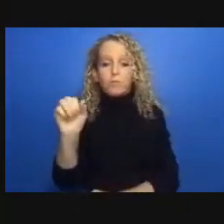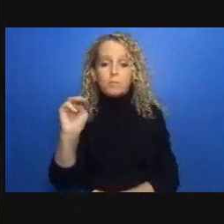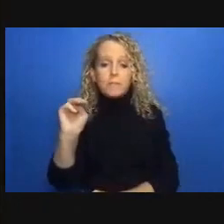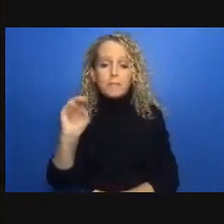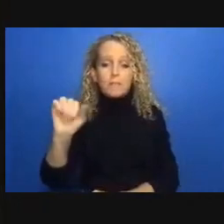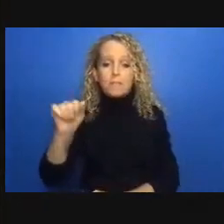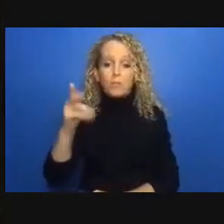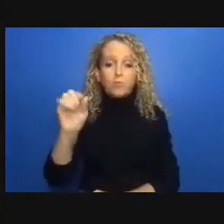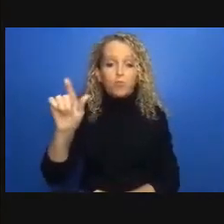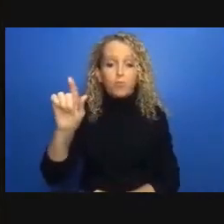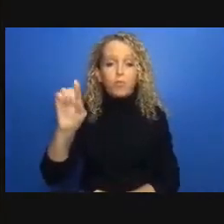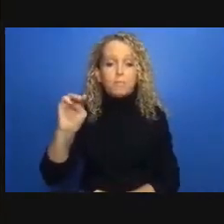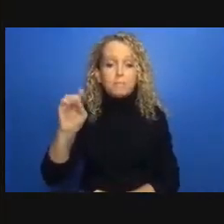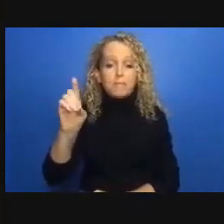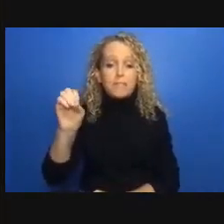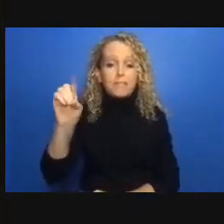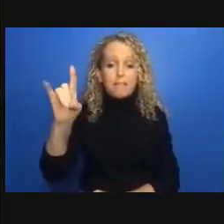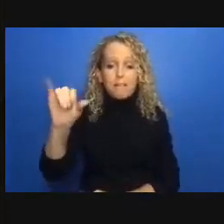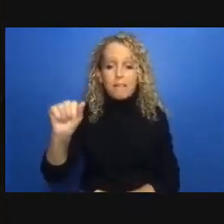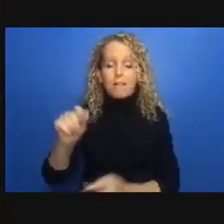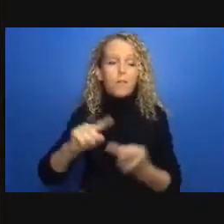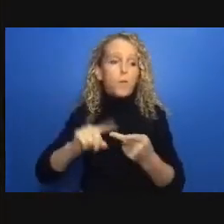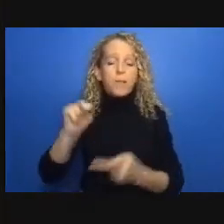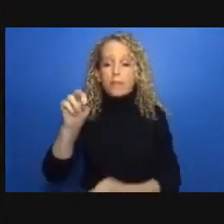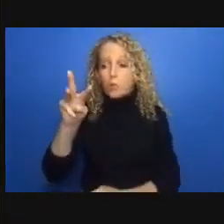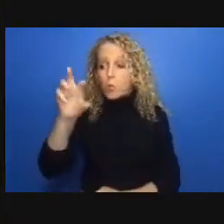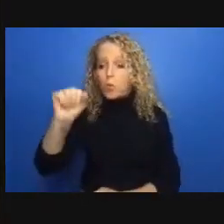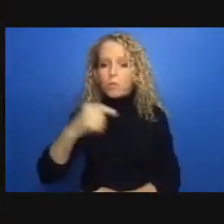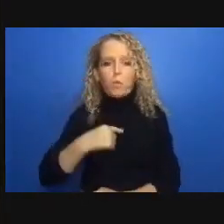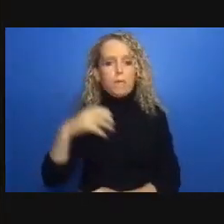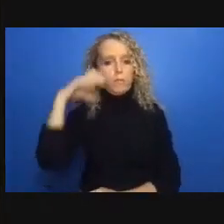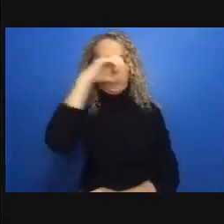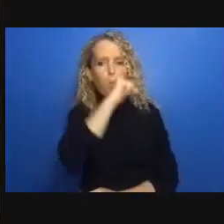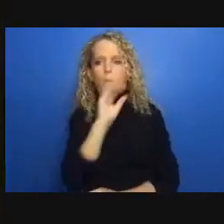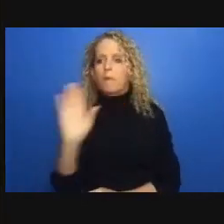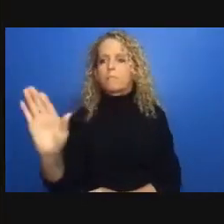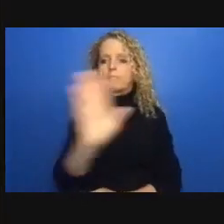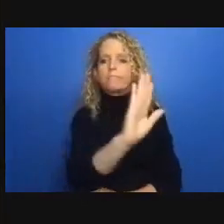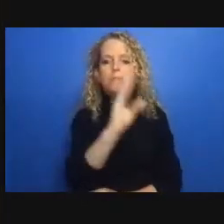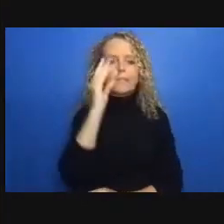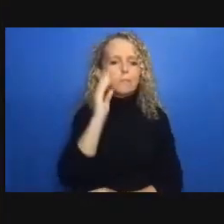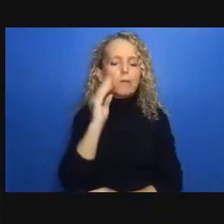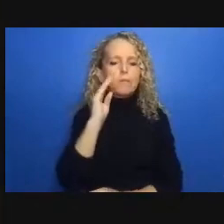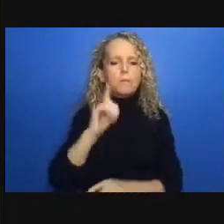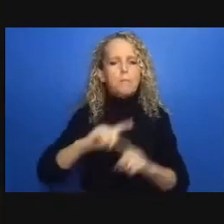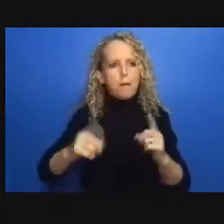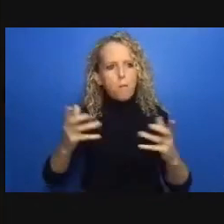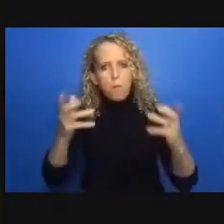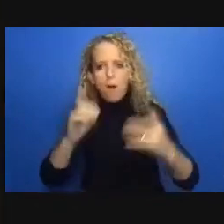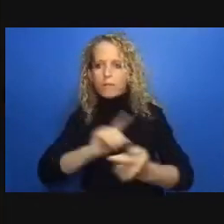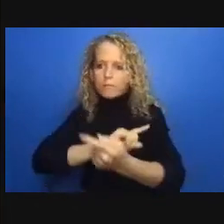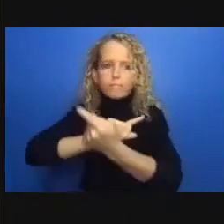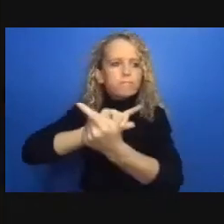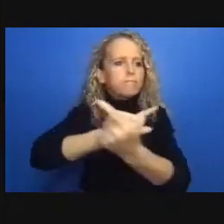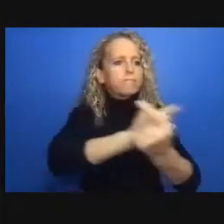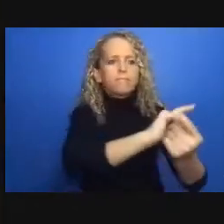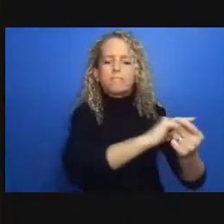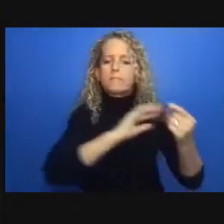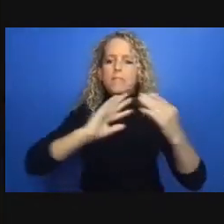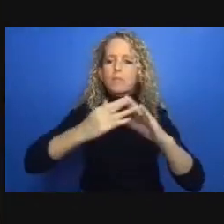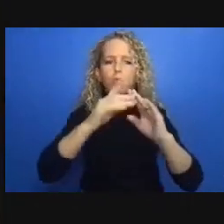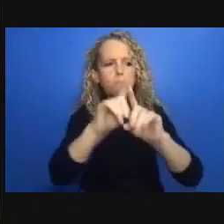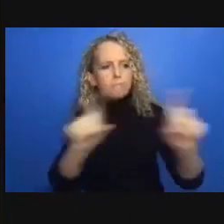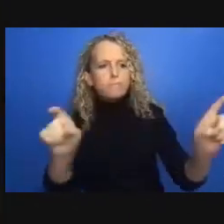think people's experience is. But I wanted to take that extra step and go out and make sure we really understood what those experiences